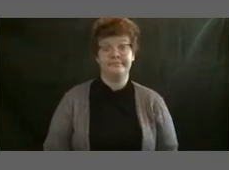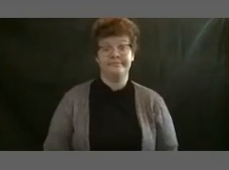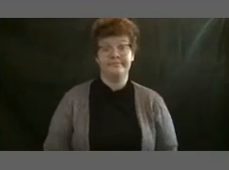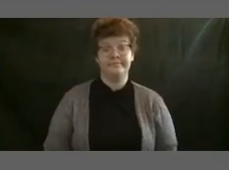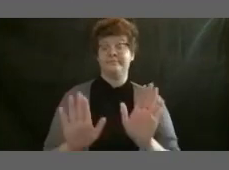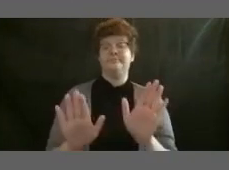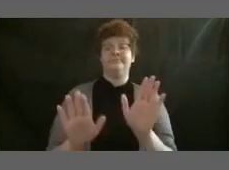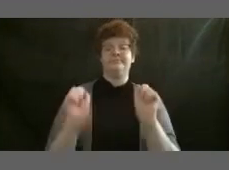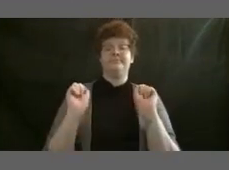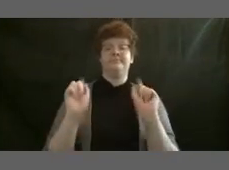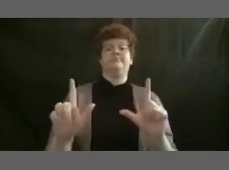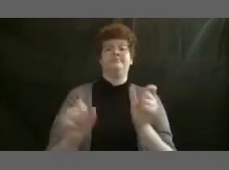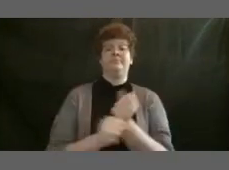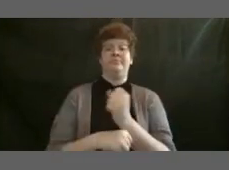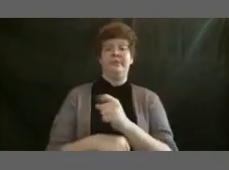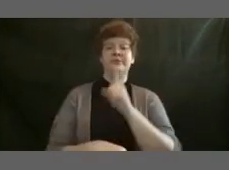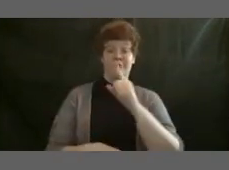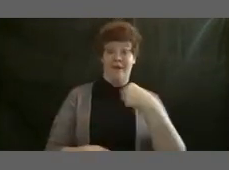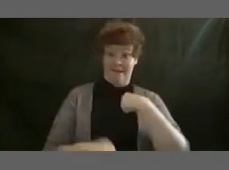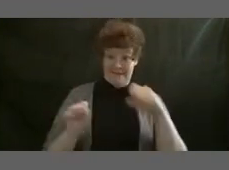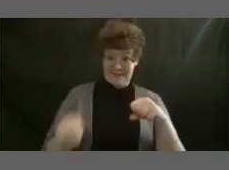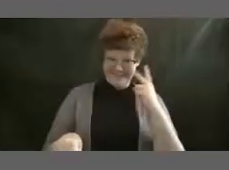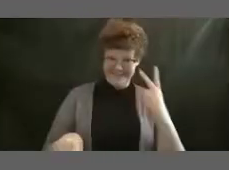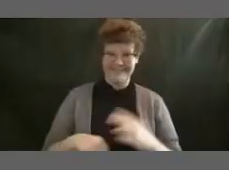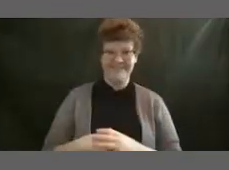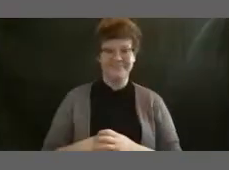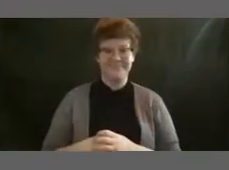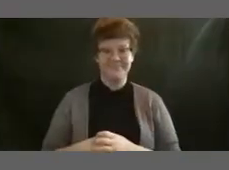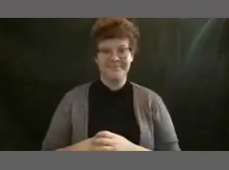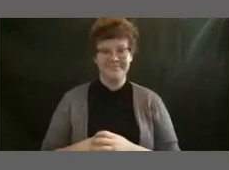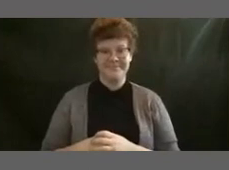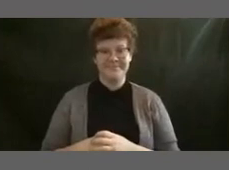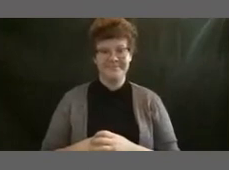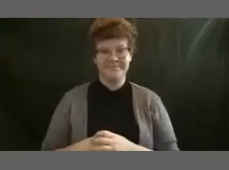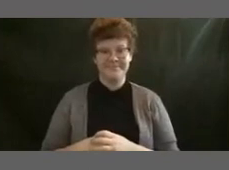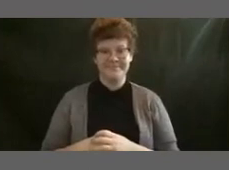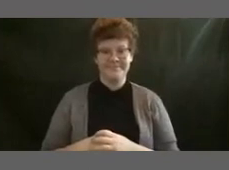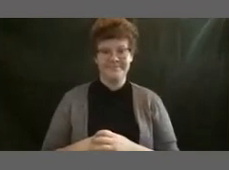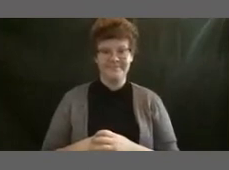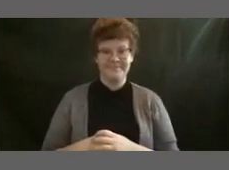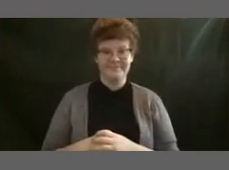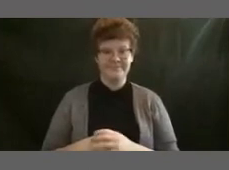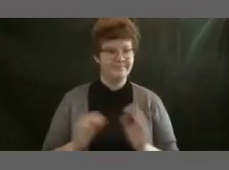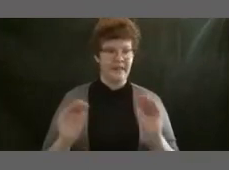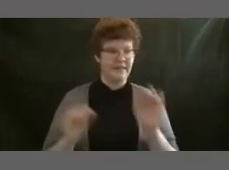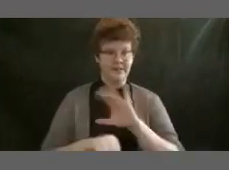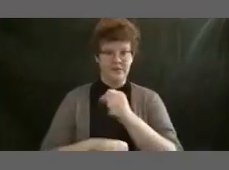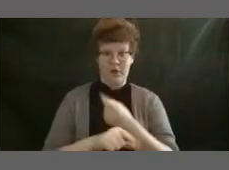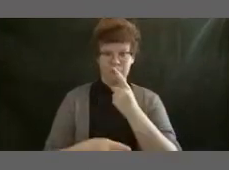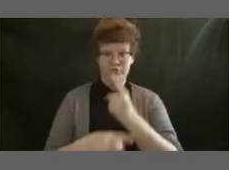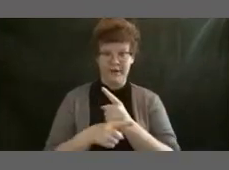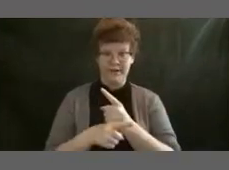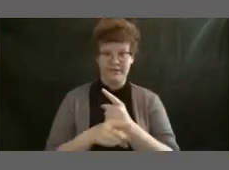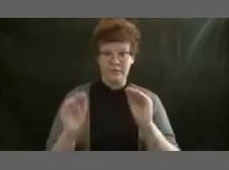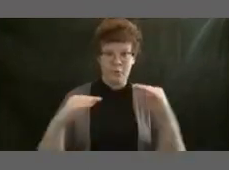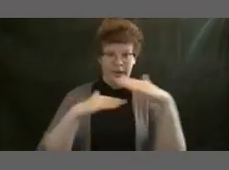see what I'm doing here. And I want to make sure that nothing is locked. That's kind of